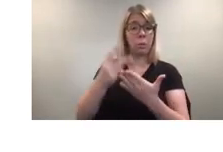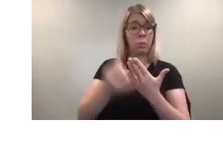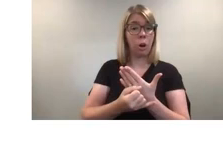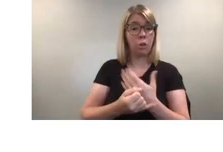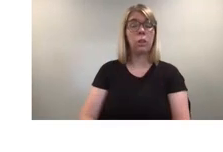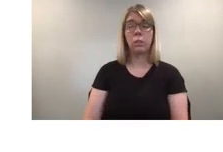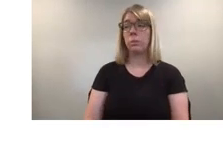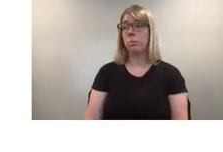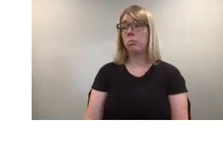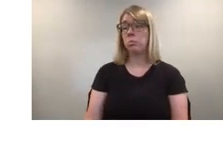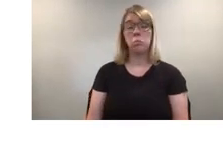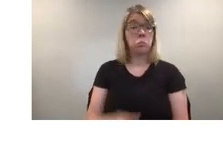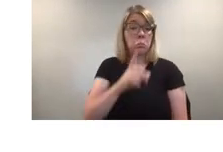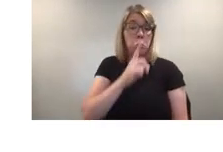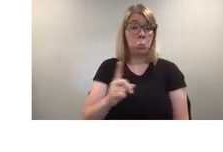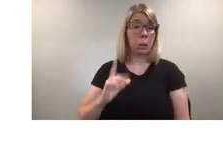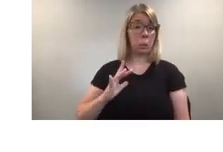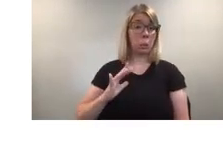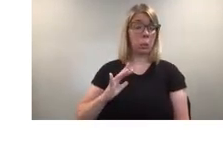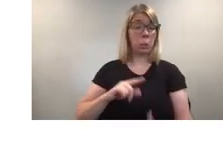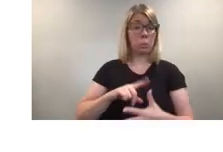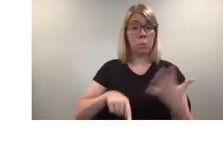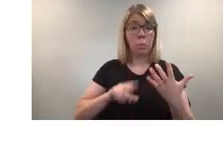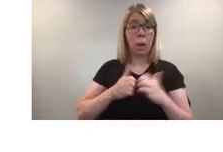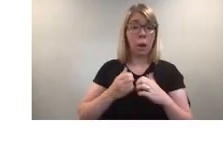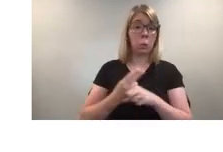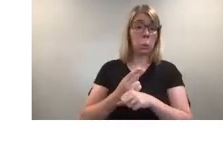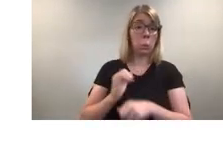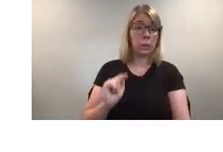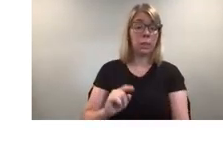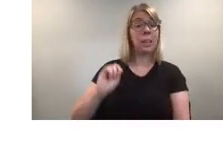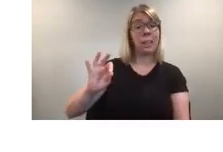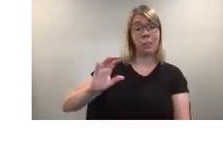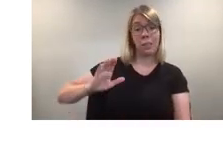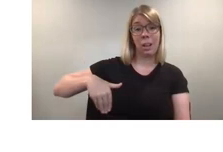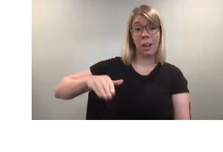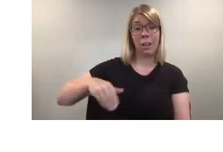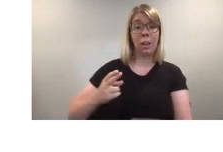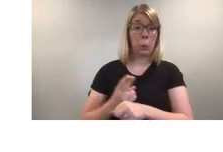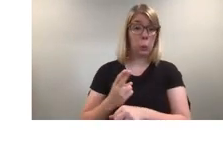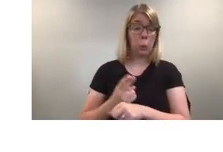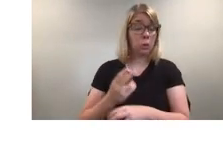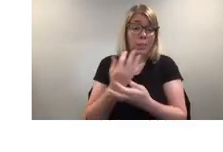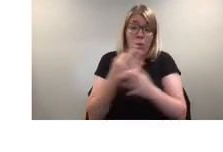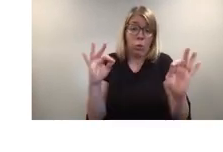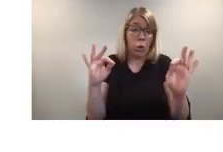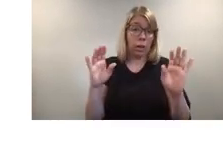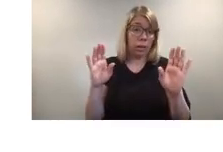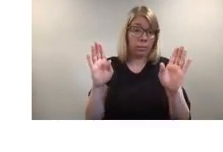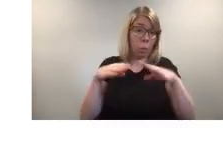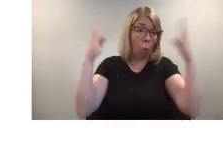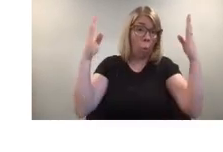So those are really some neat ways to use it. And for those of you who haven't used it, it is free and open and it has a